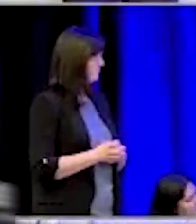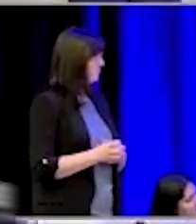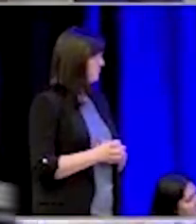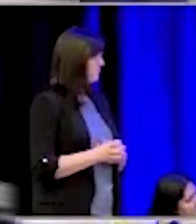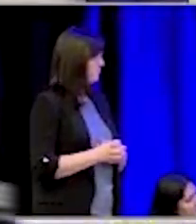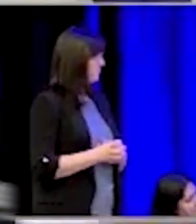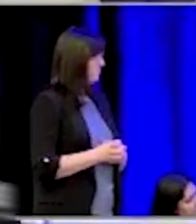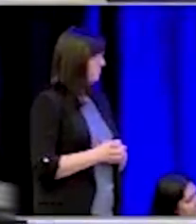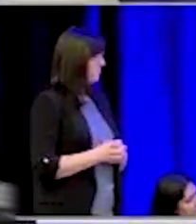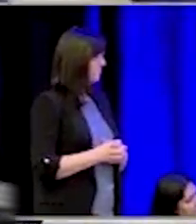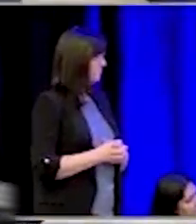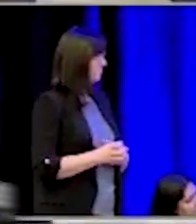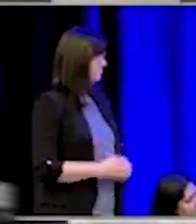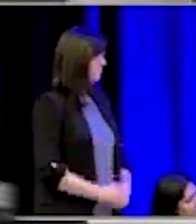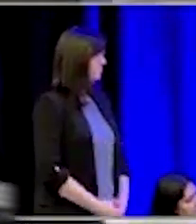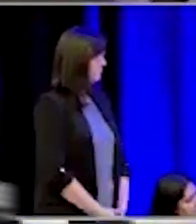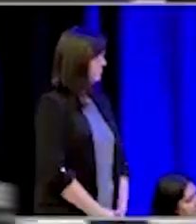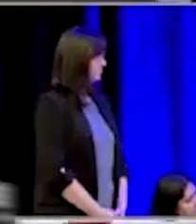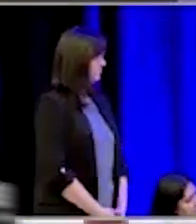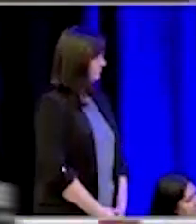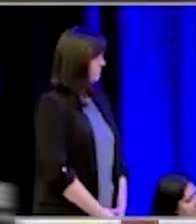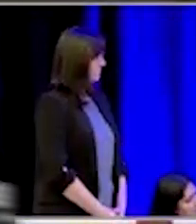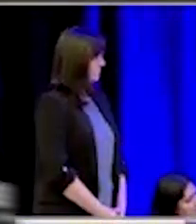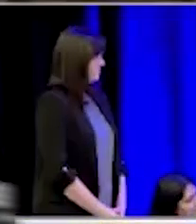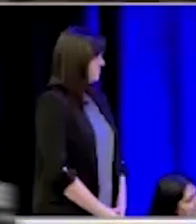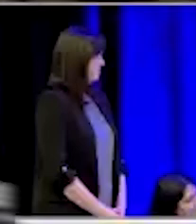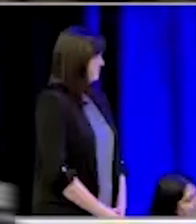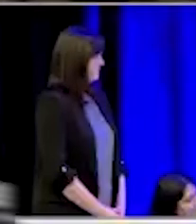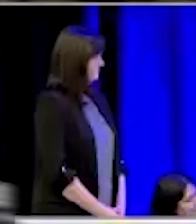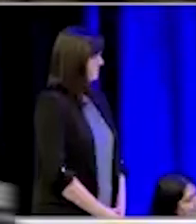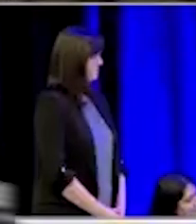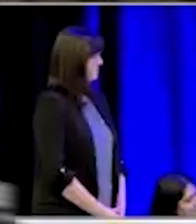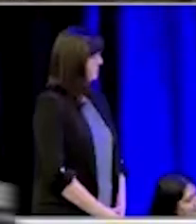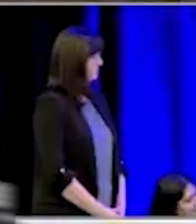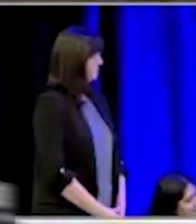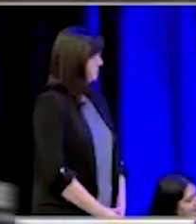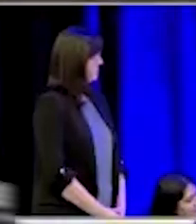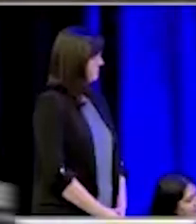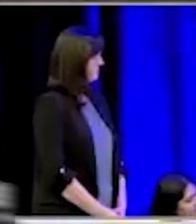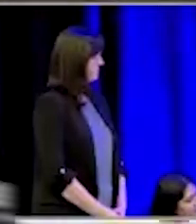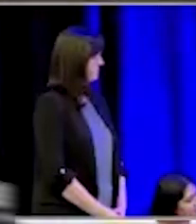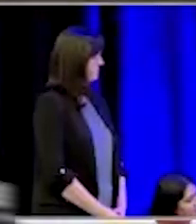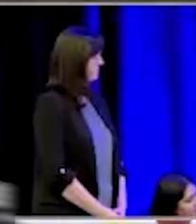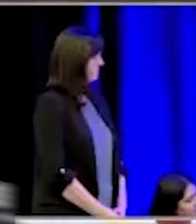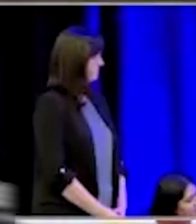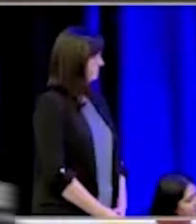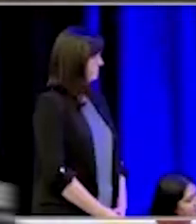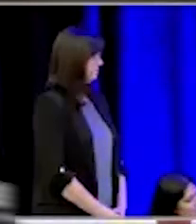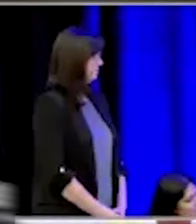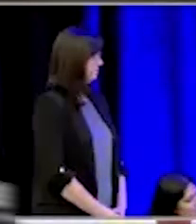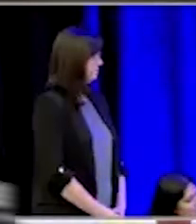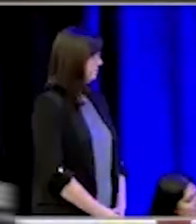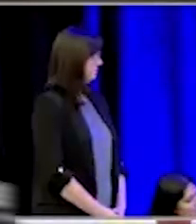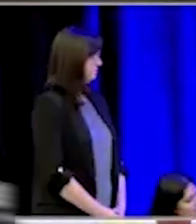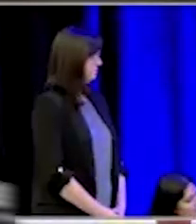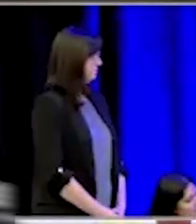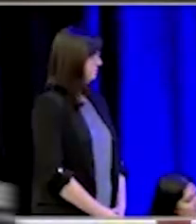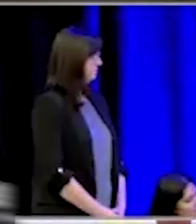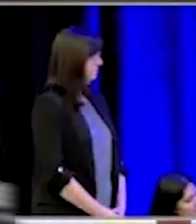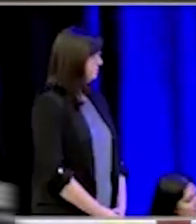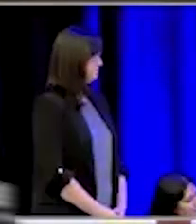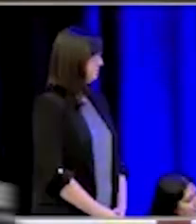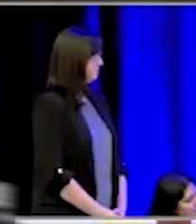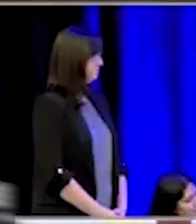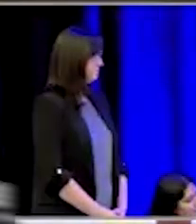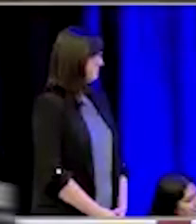have prepared questions. I know you've got a lot of unanswered things and some things that you've seen today. So I